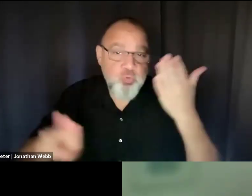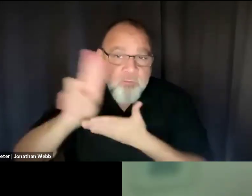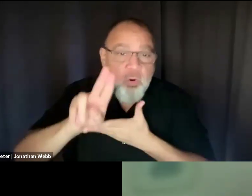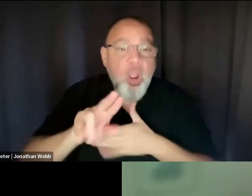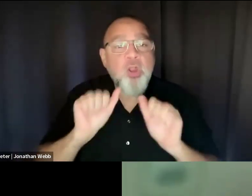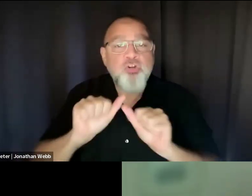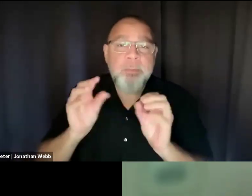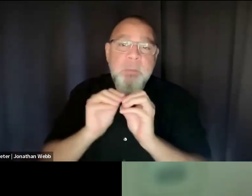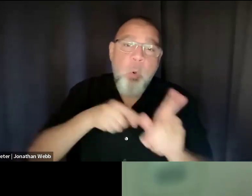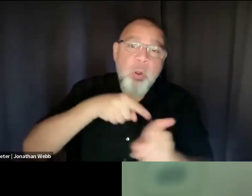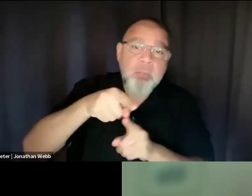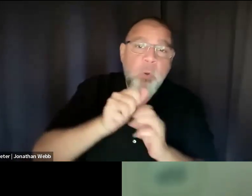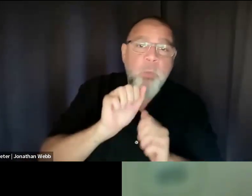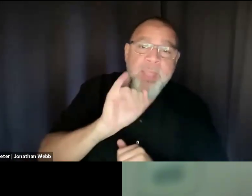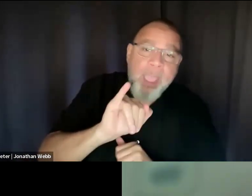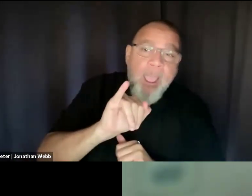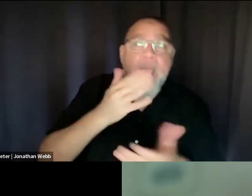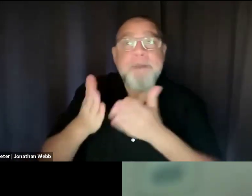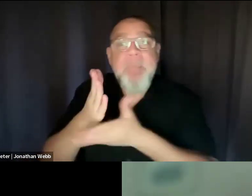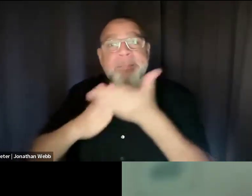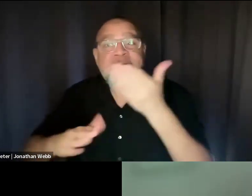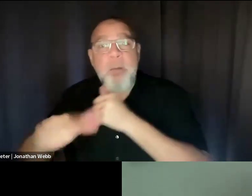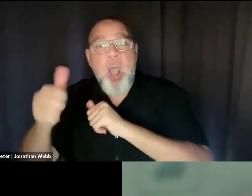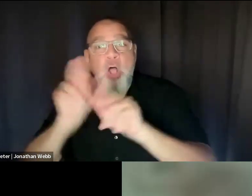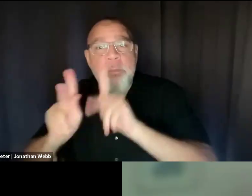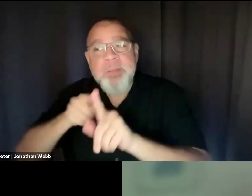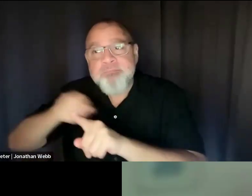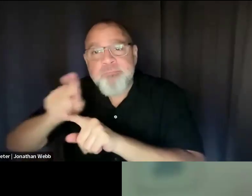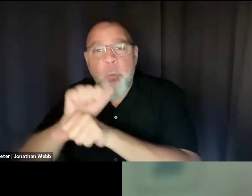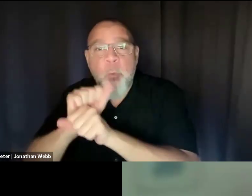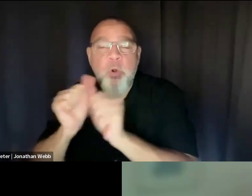more policy related questions. It can be,